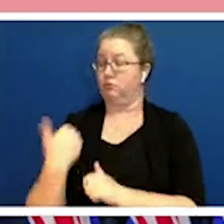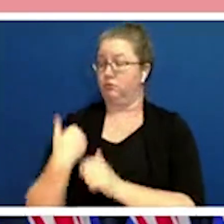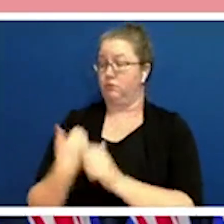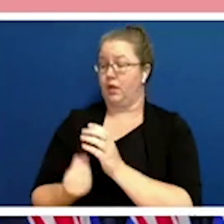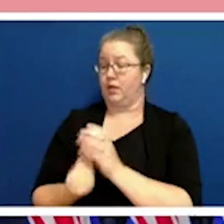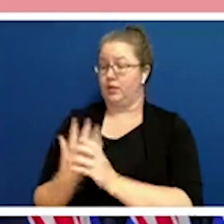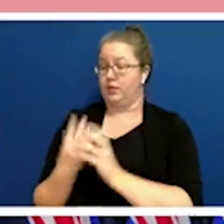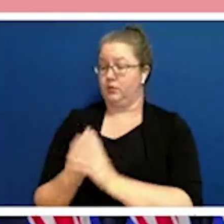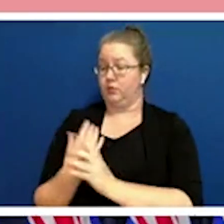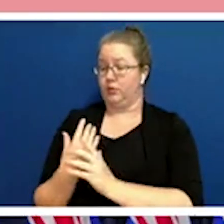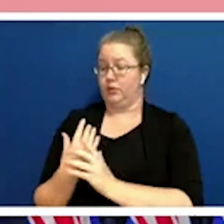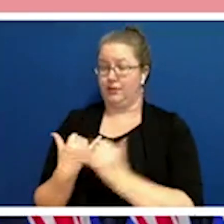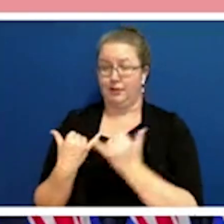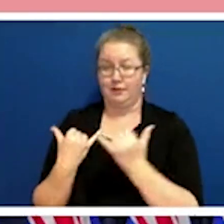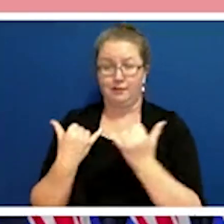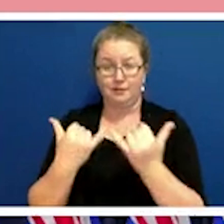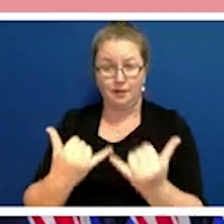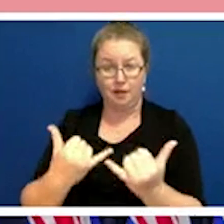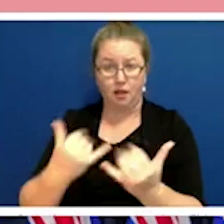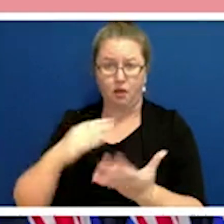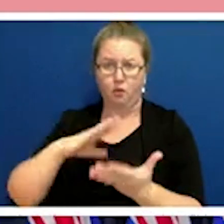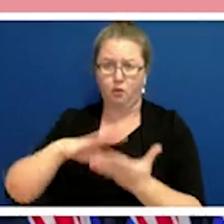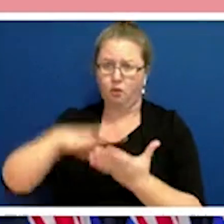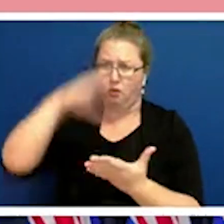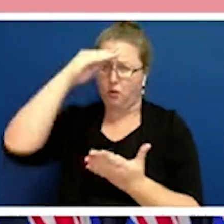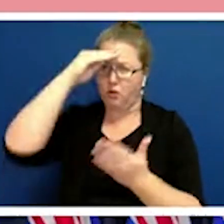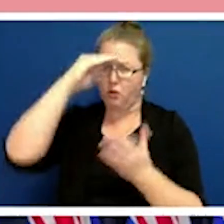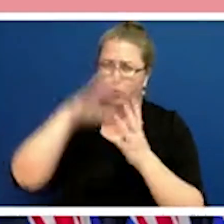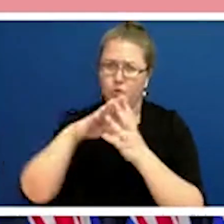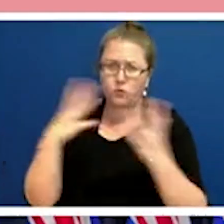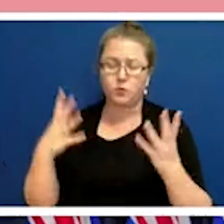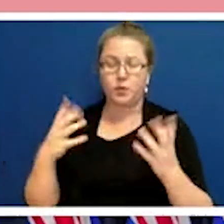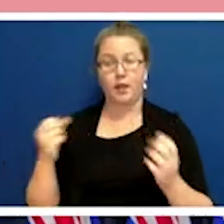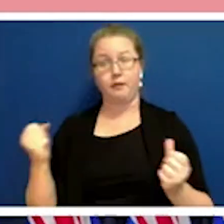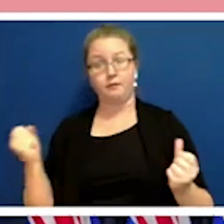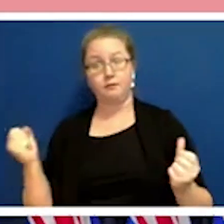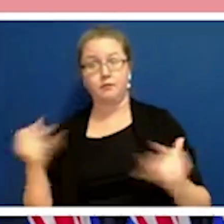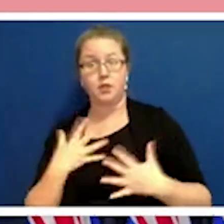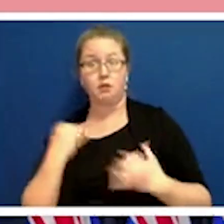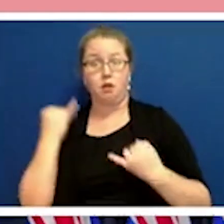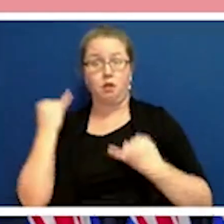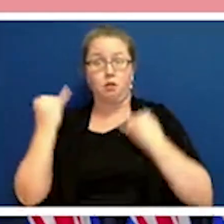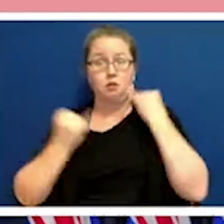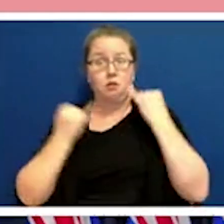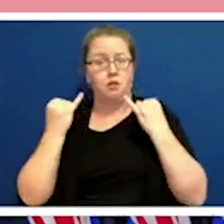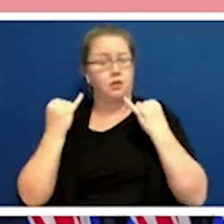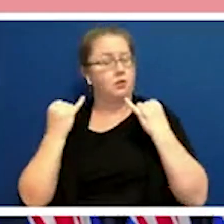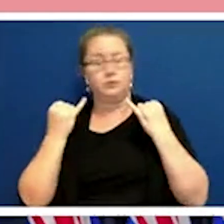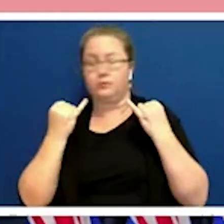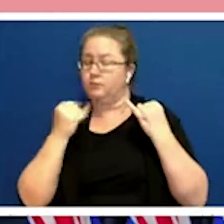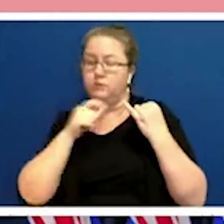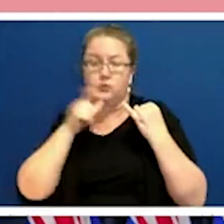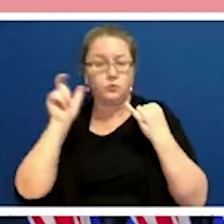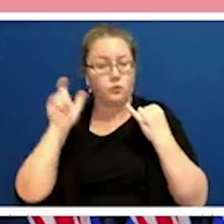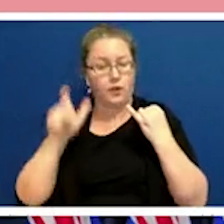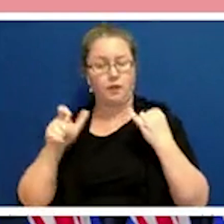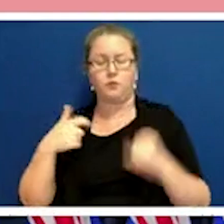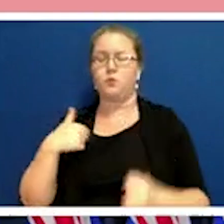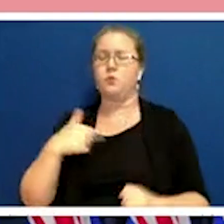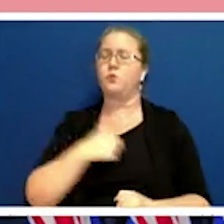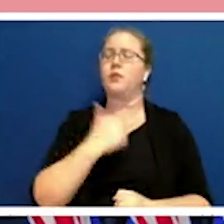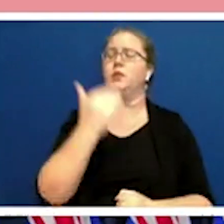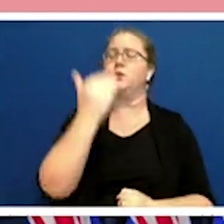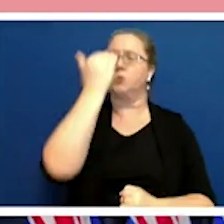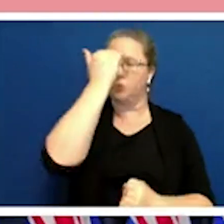in the spring, so that fear and uncertainty, we can take a deep breath and put it behind us. We know what we need to